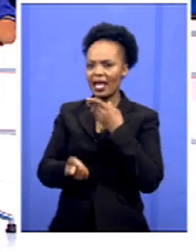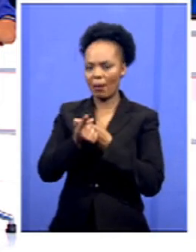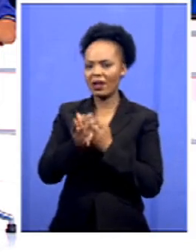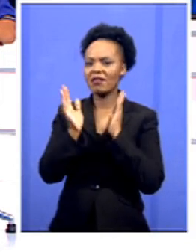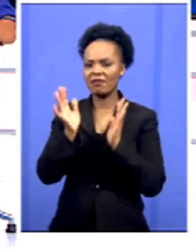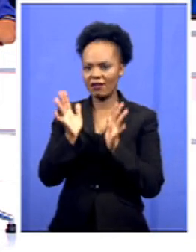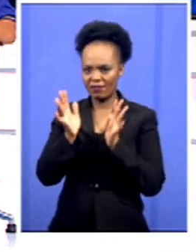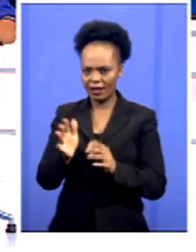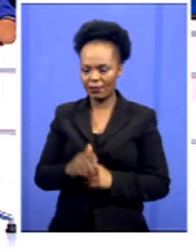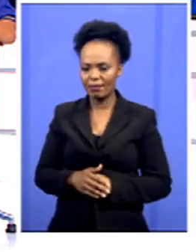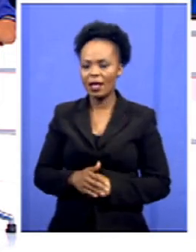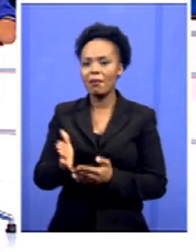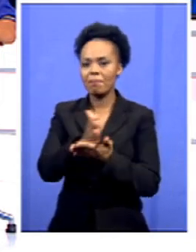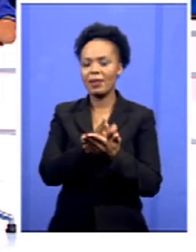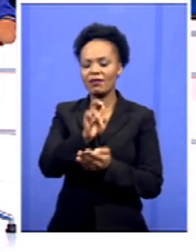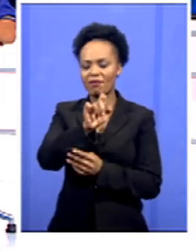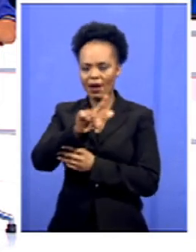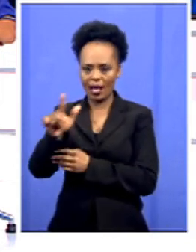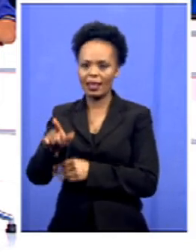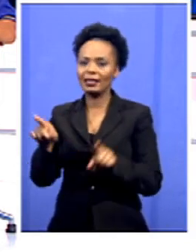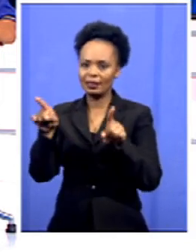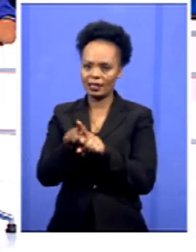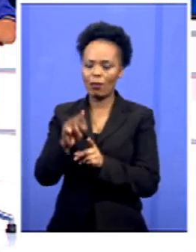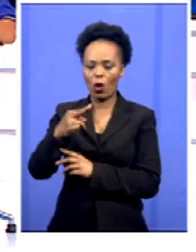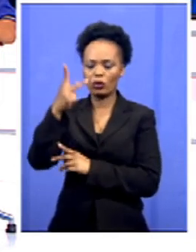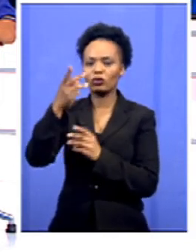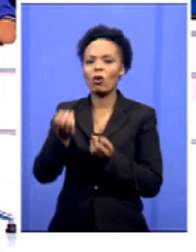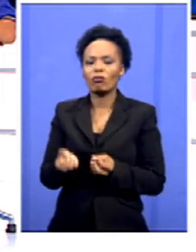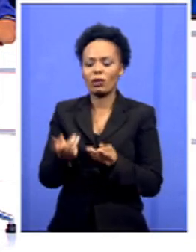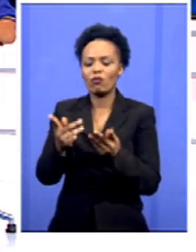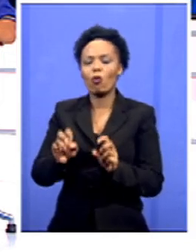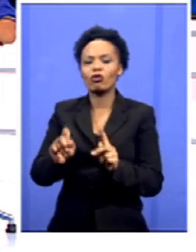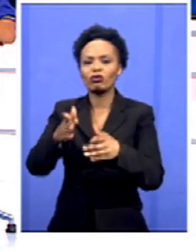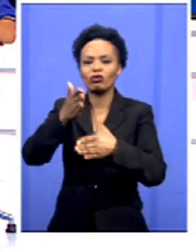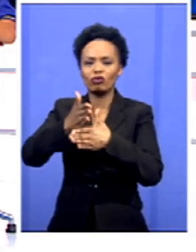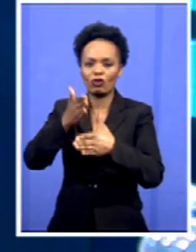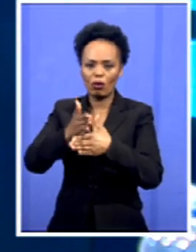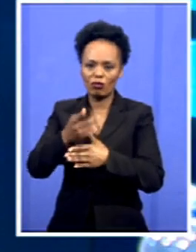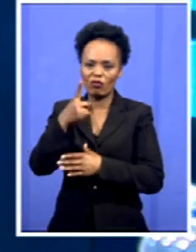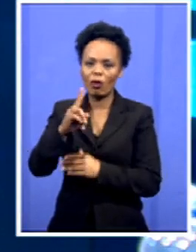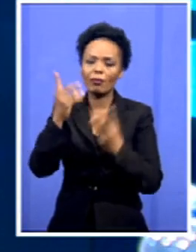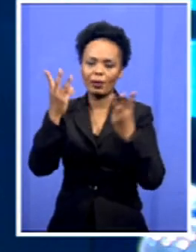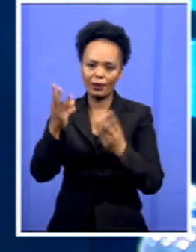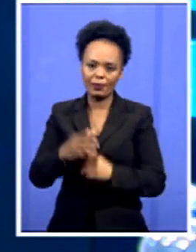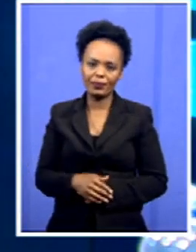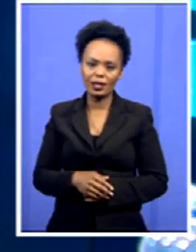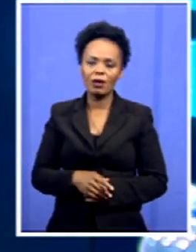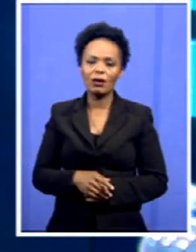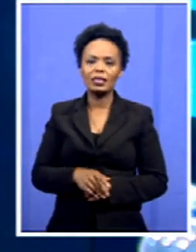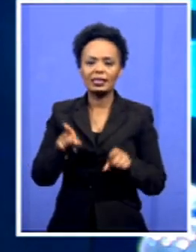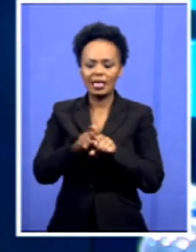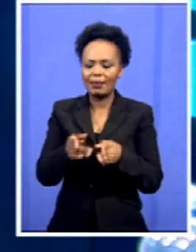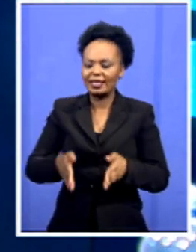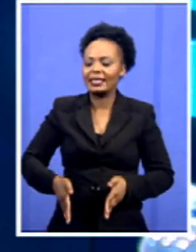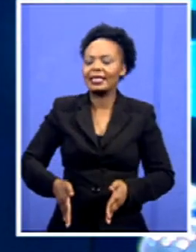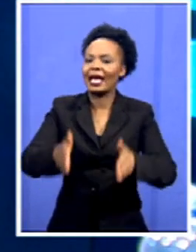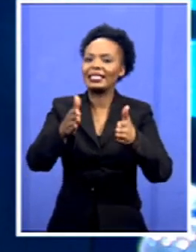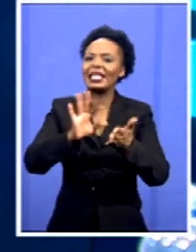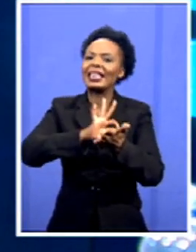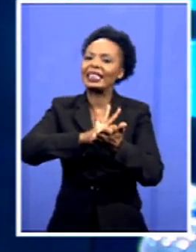in Midva that are able to also create jobs for our people. That we will see that the streets are also clean because you've